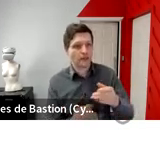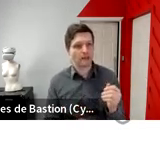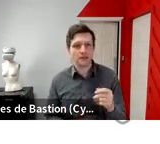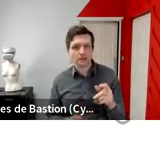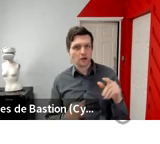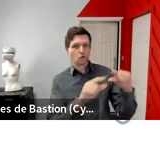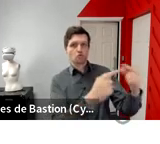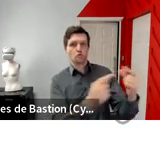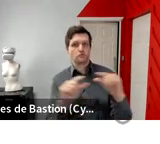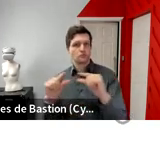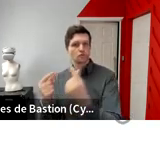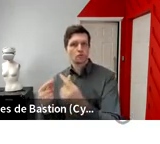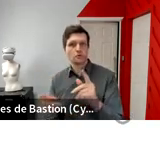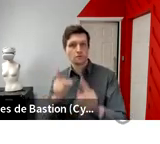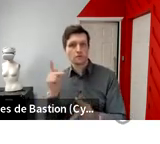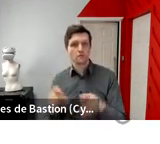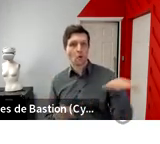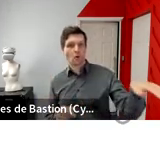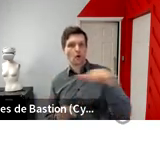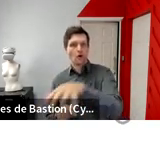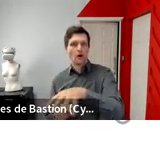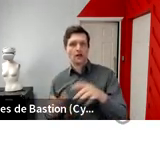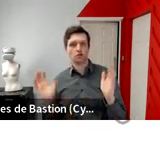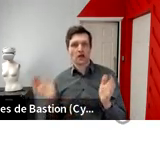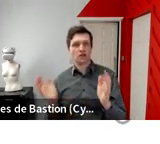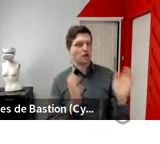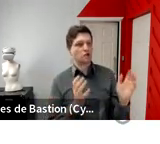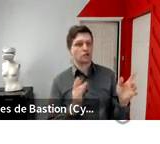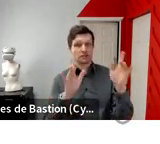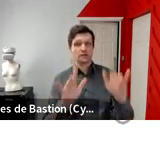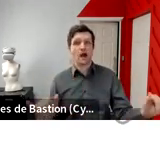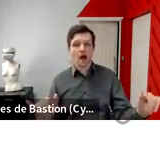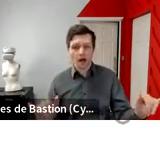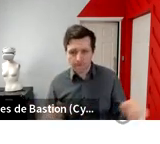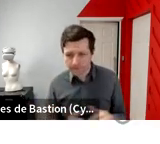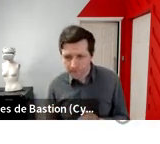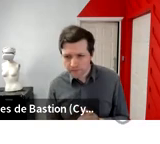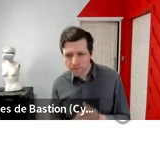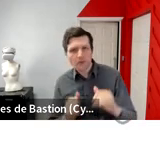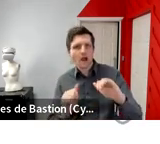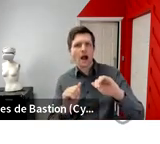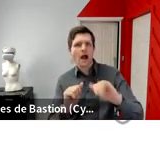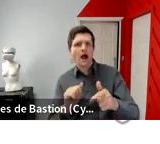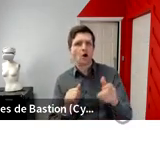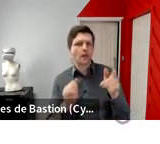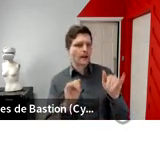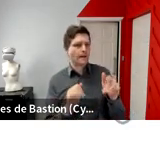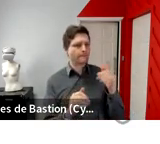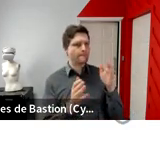if you want to include them in VR, they want to participate in that. You have a group of people and they're chatting with each other at the same